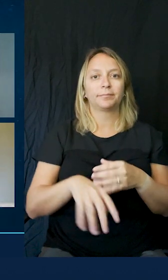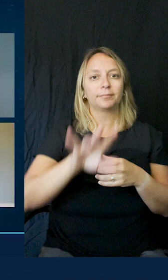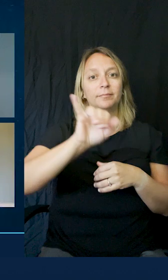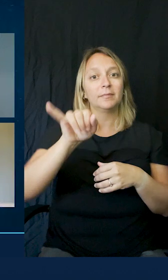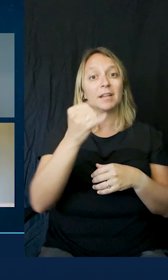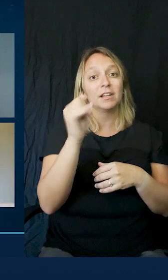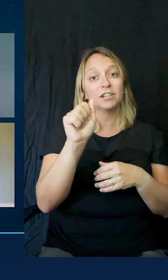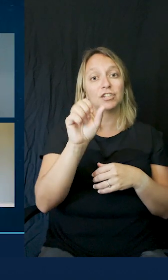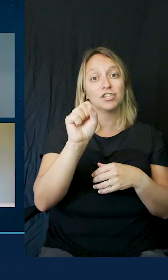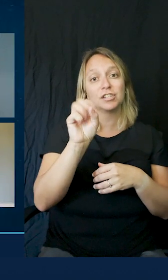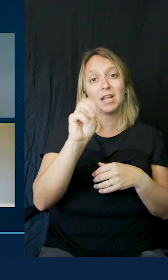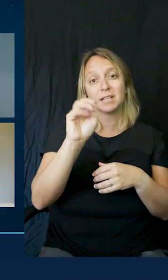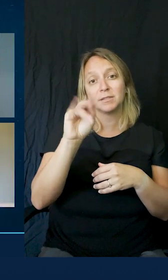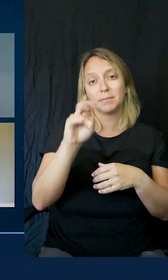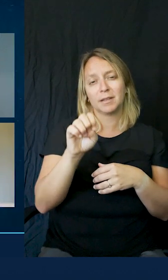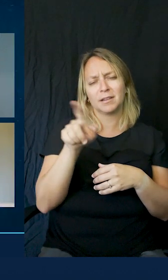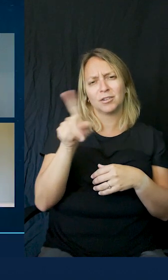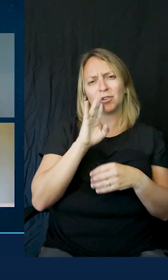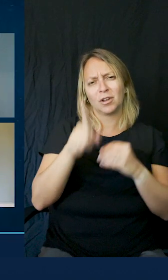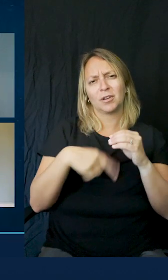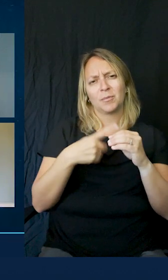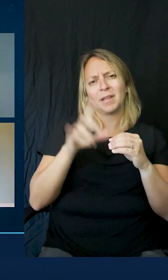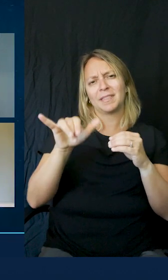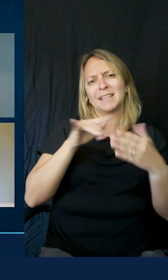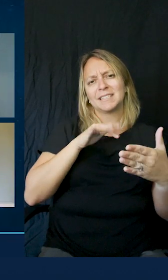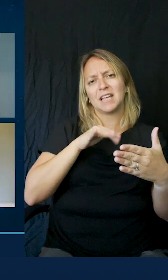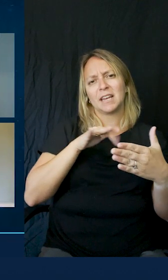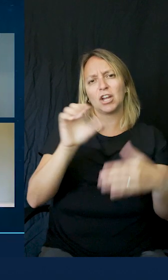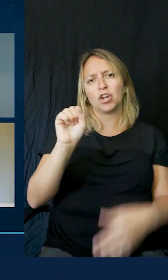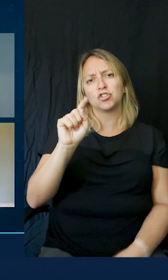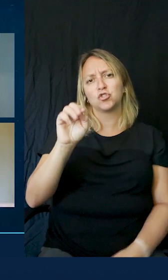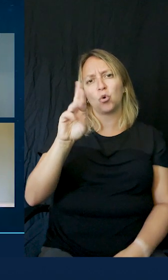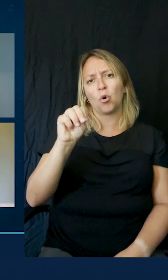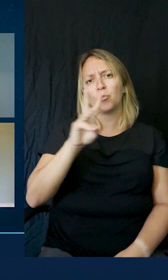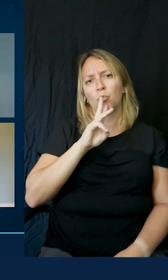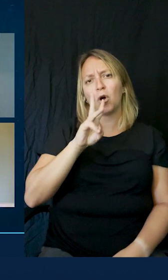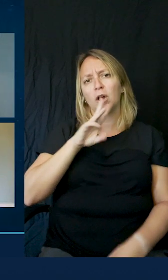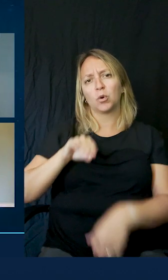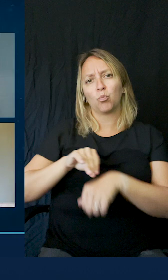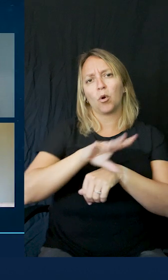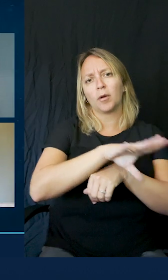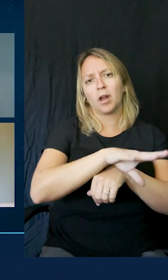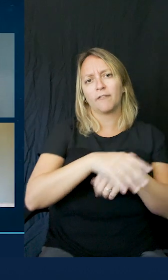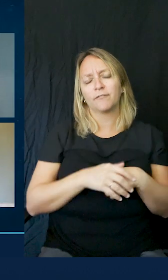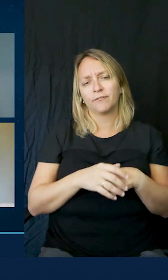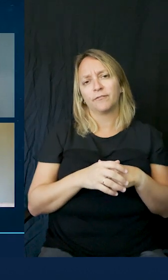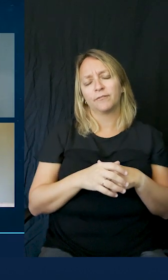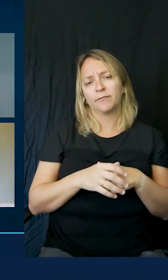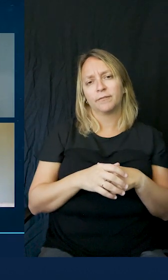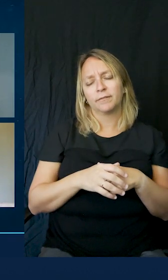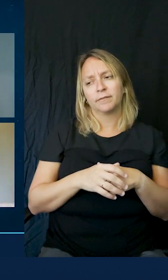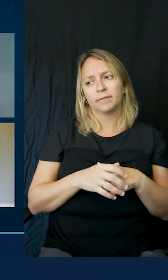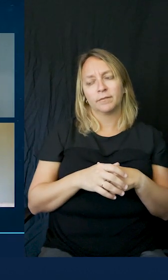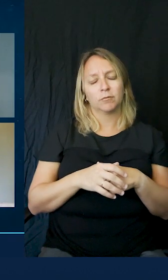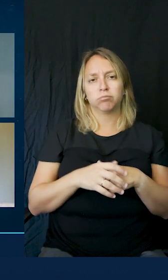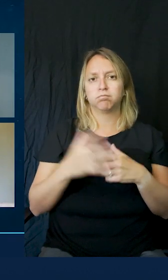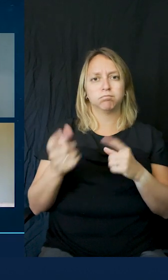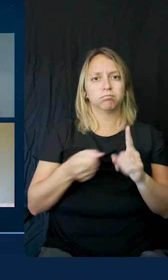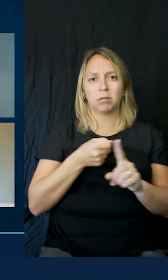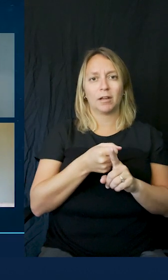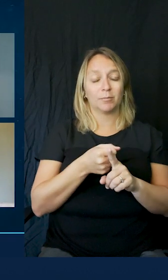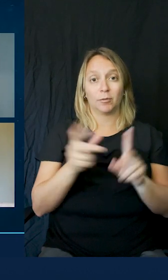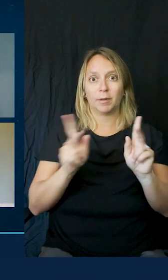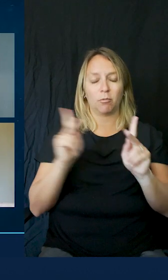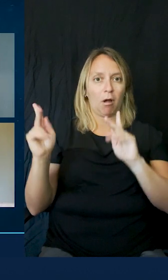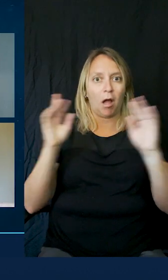study on the stormwater runoff. It's just so impactful. I mean, everybody, as soon as that came out, people were talking about it. It was just such